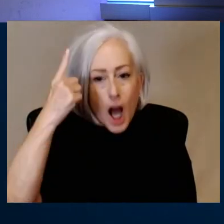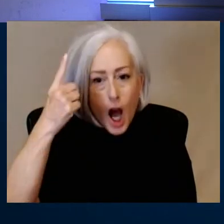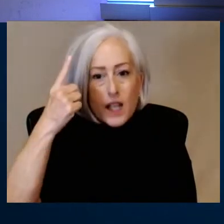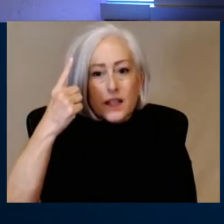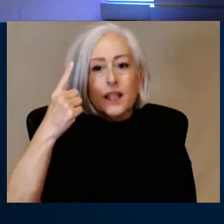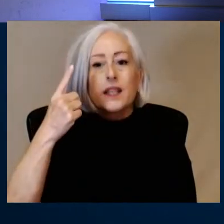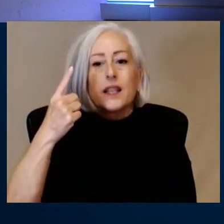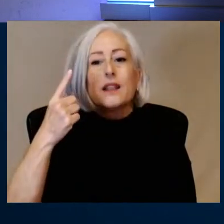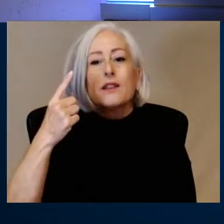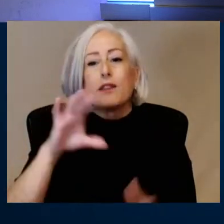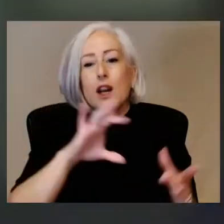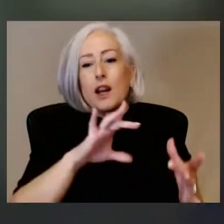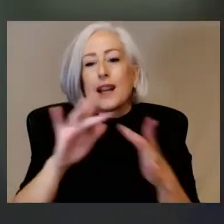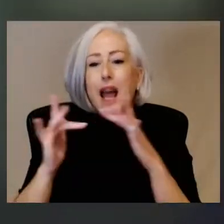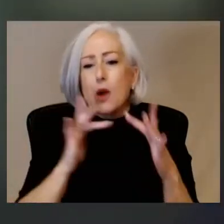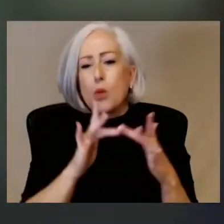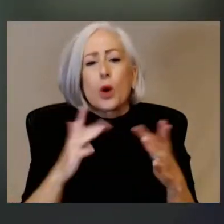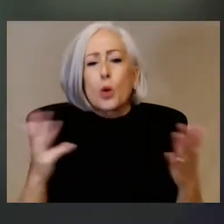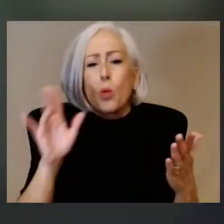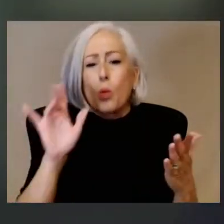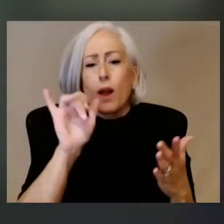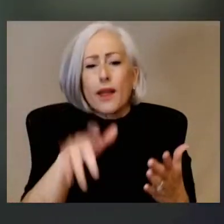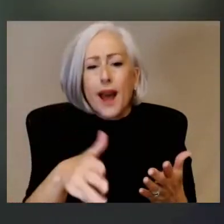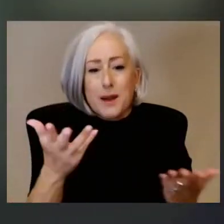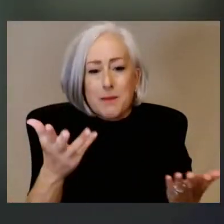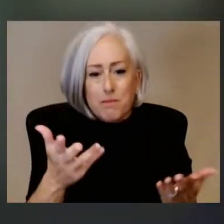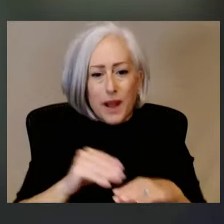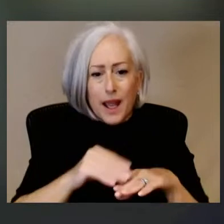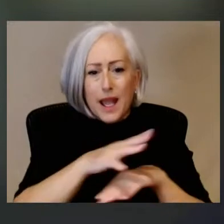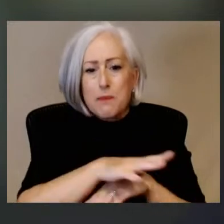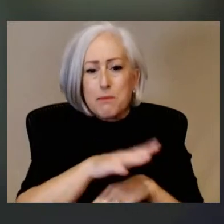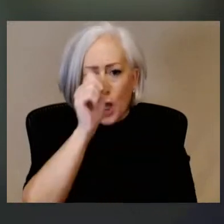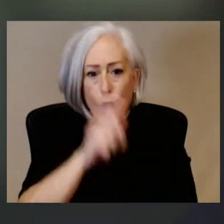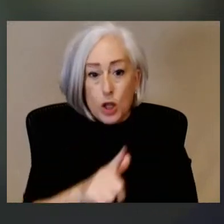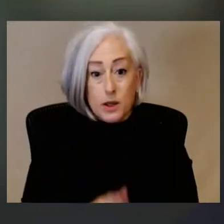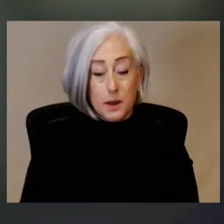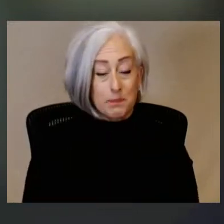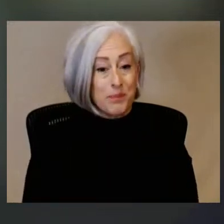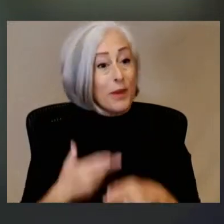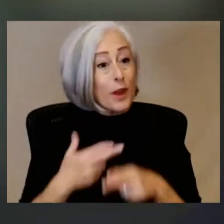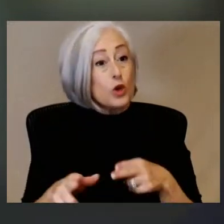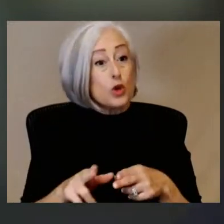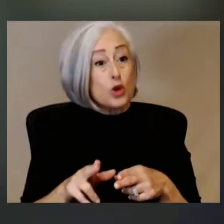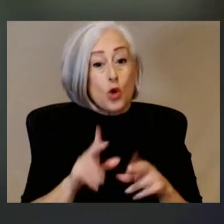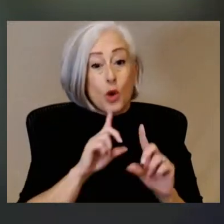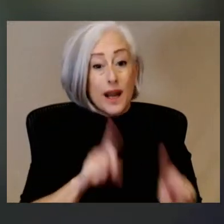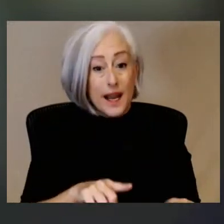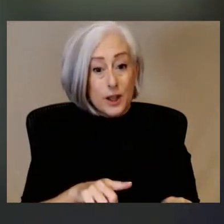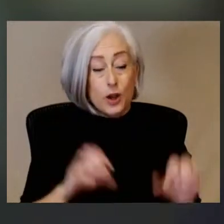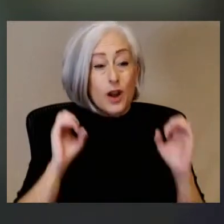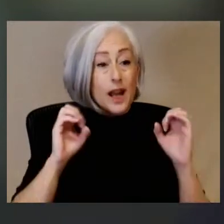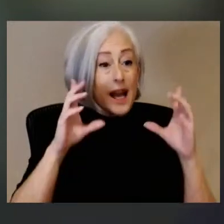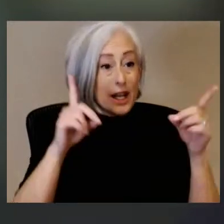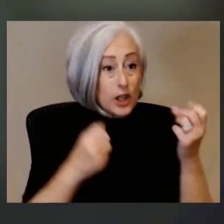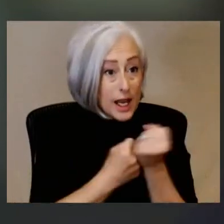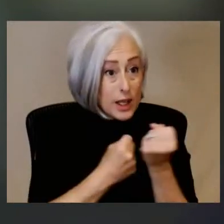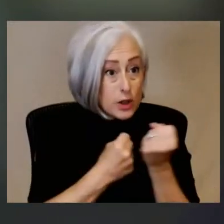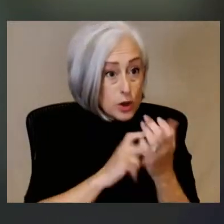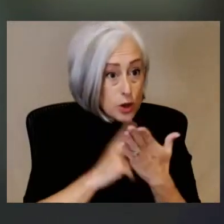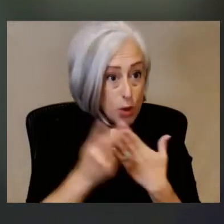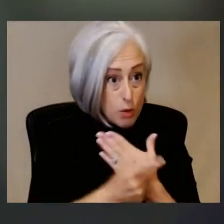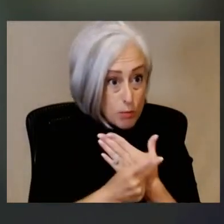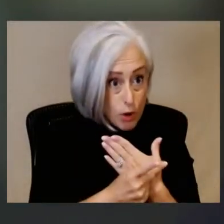Alzheimer's? So in a short answer is that it's an education and support program